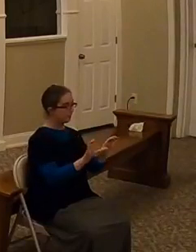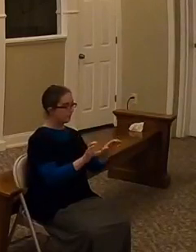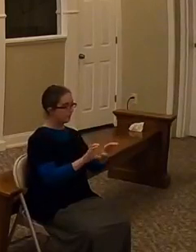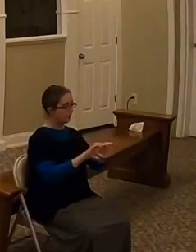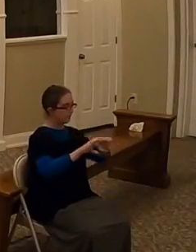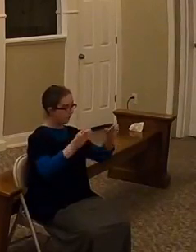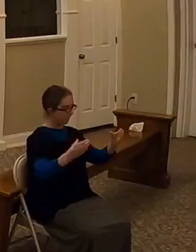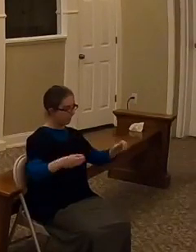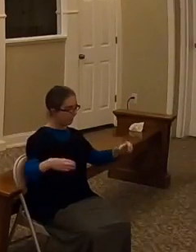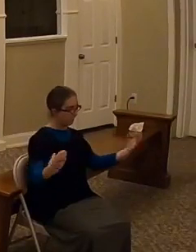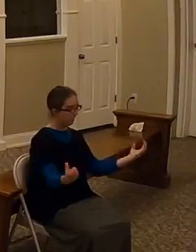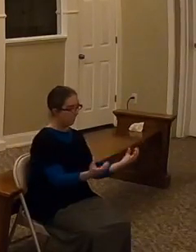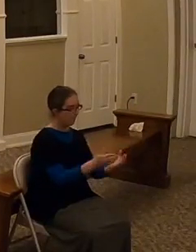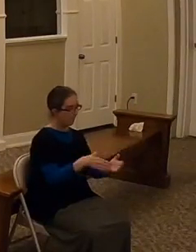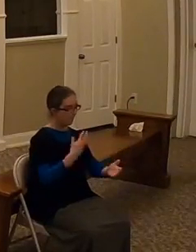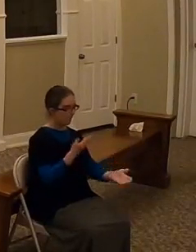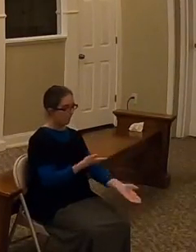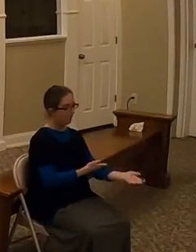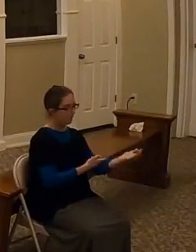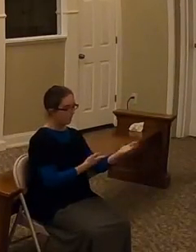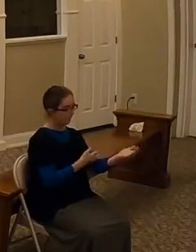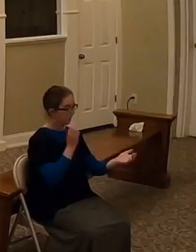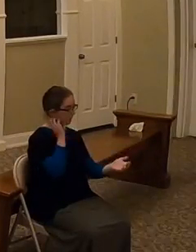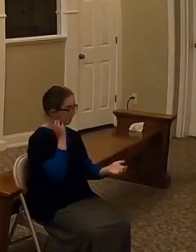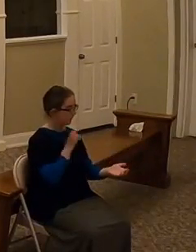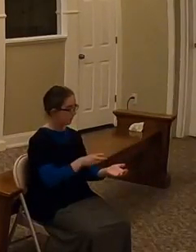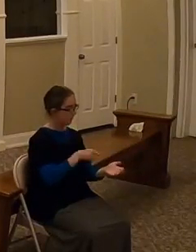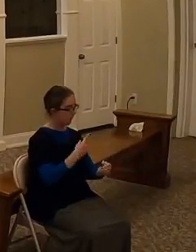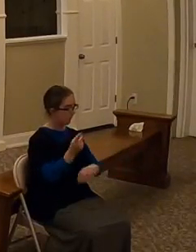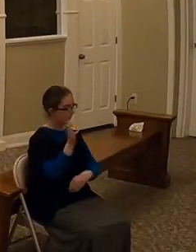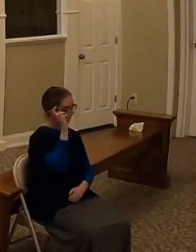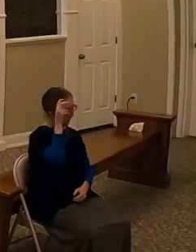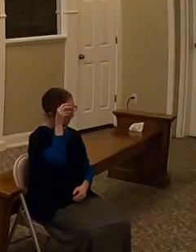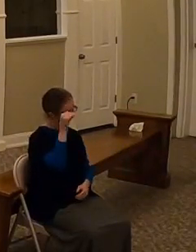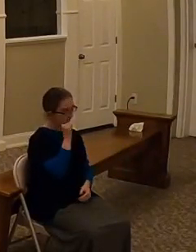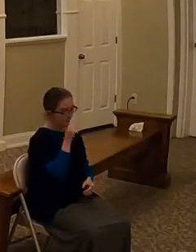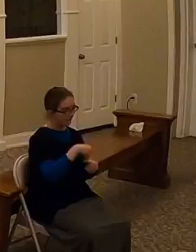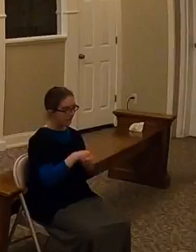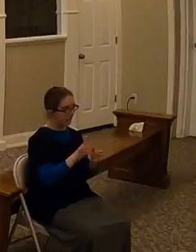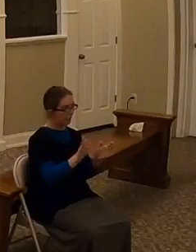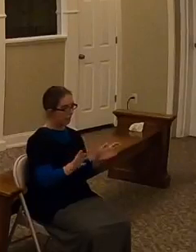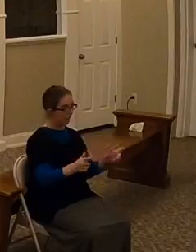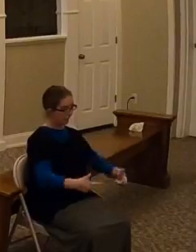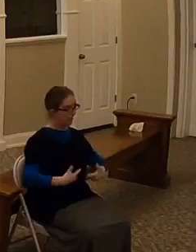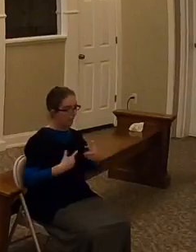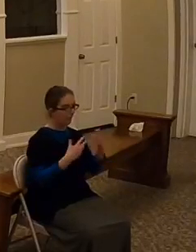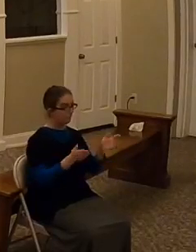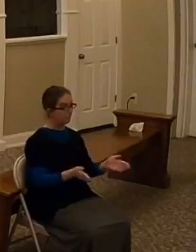stuff. And then there's other mornings you get up, and every devil in hell is in your living room.